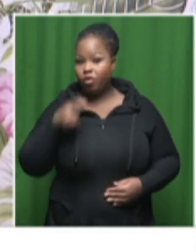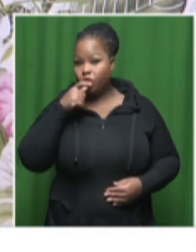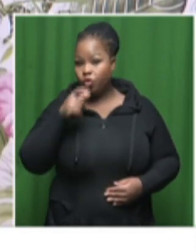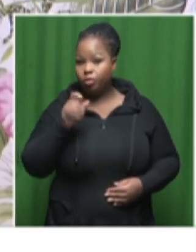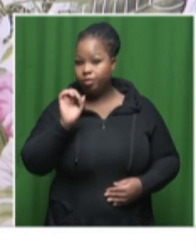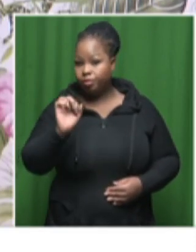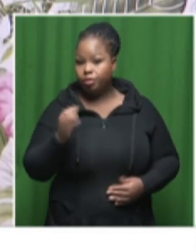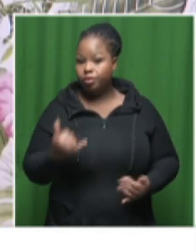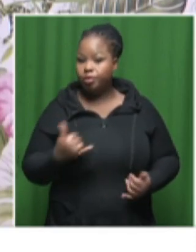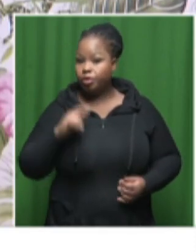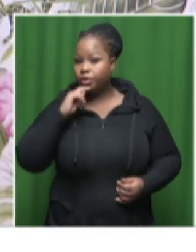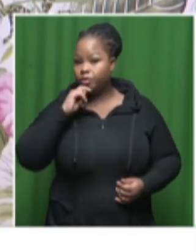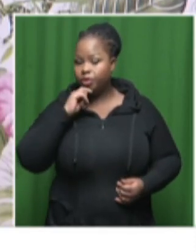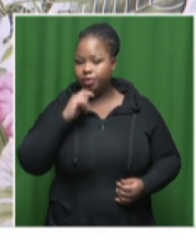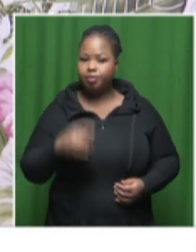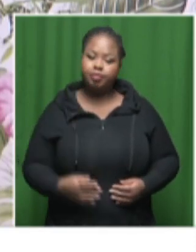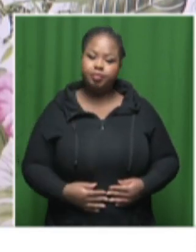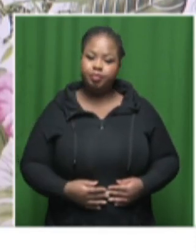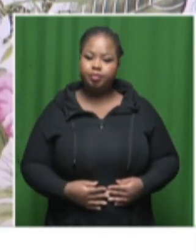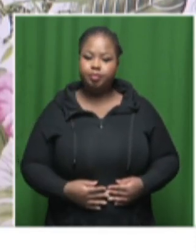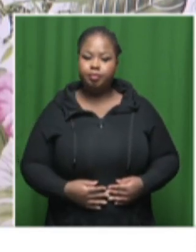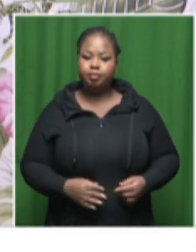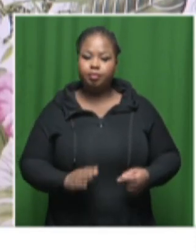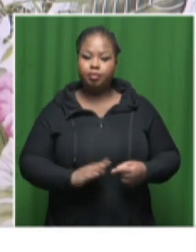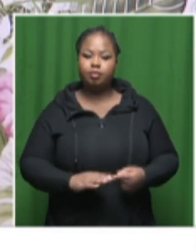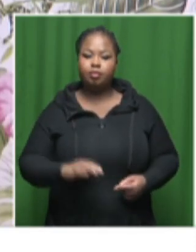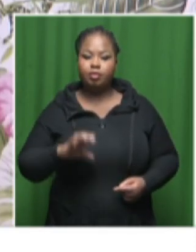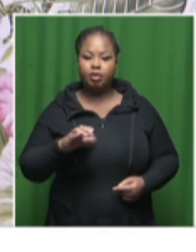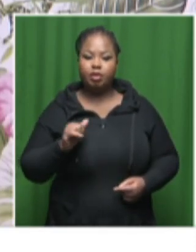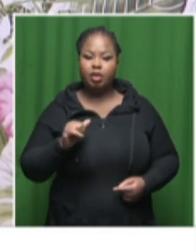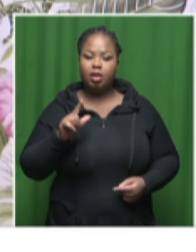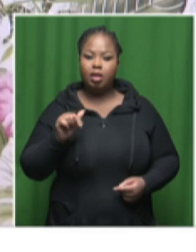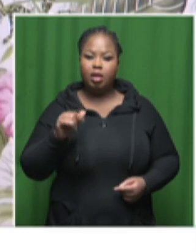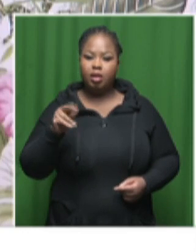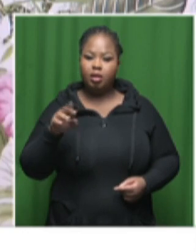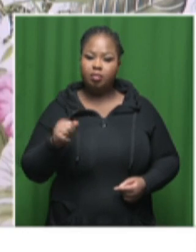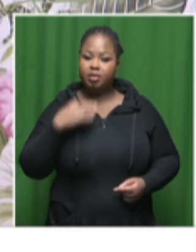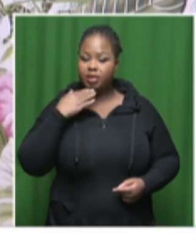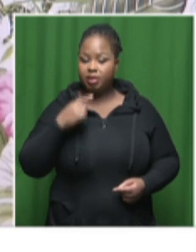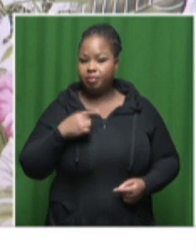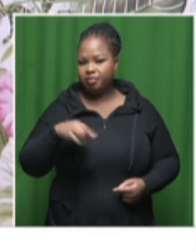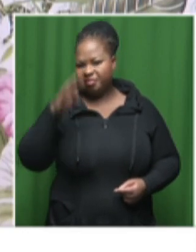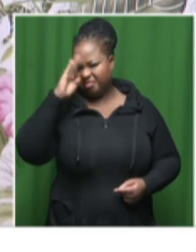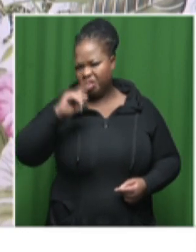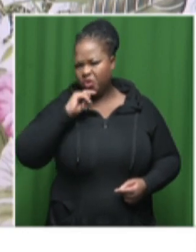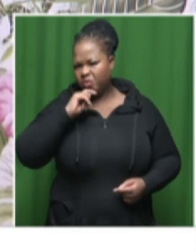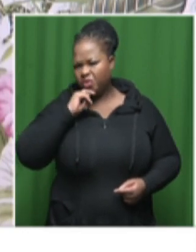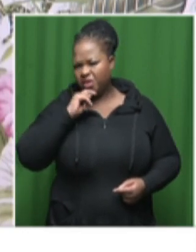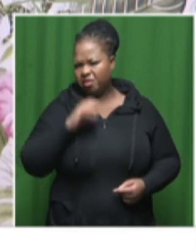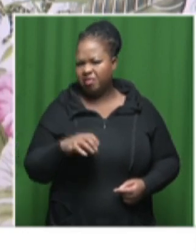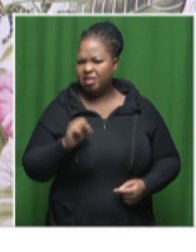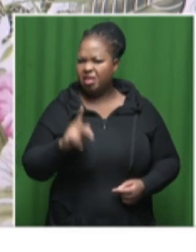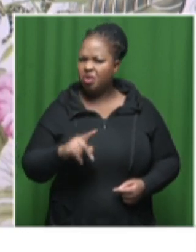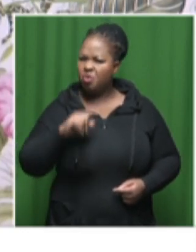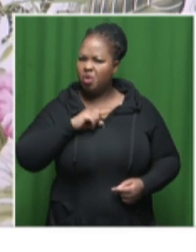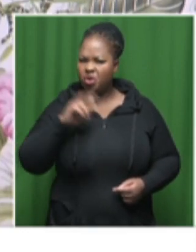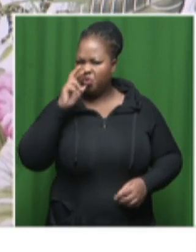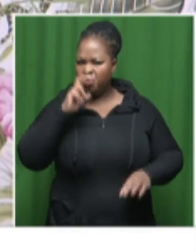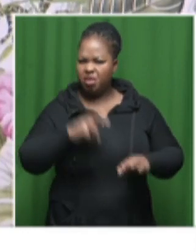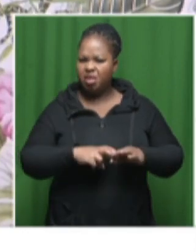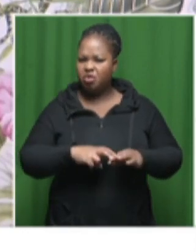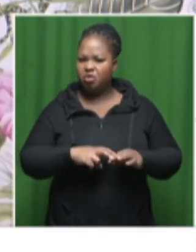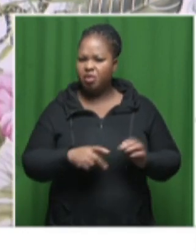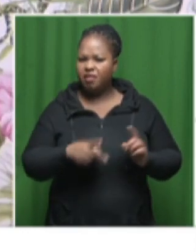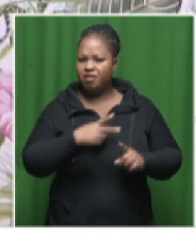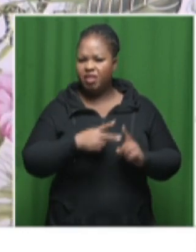this morning. This one is from Kalana, who says, morning, Sakina. Why do you need to be a victim to have access to